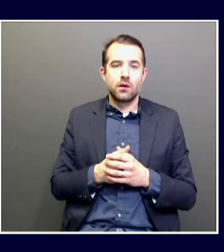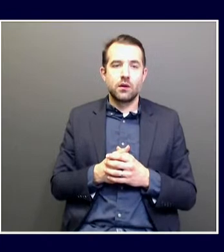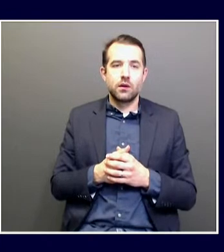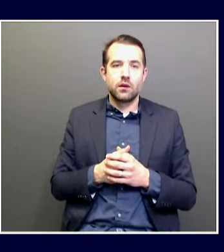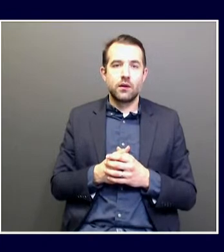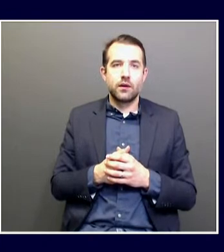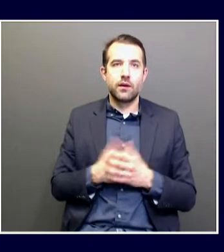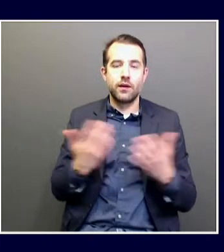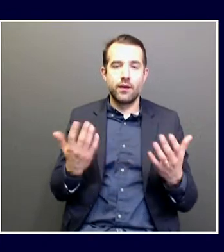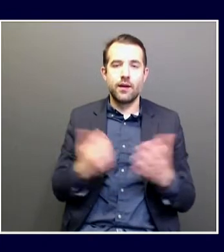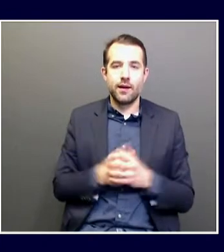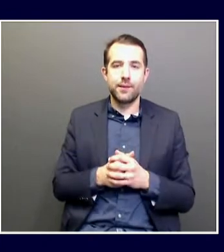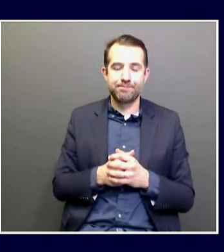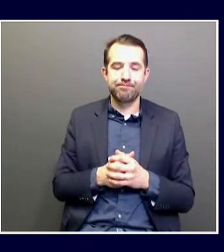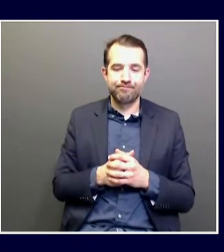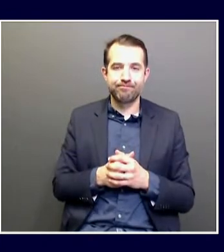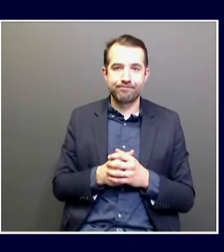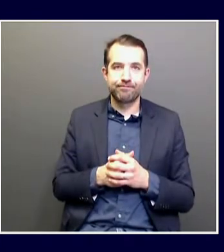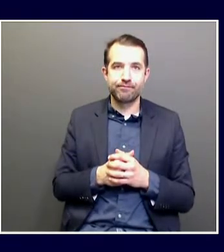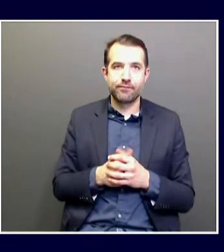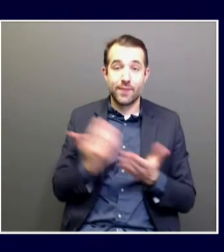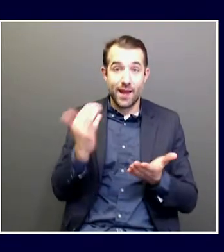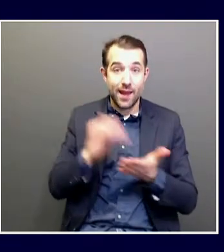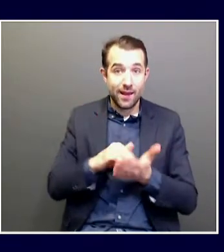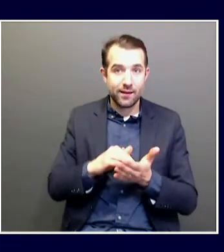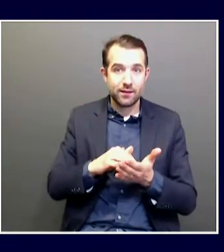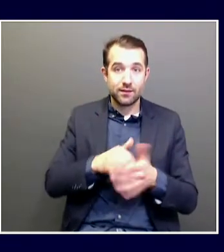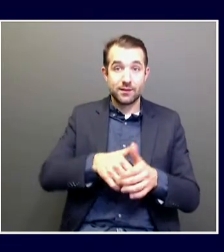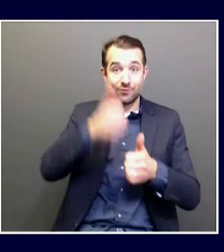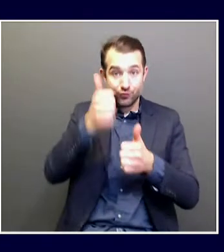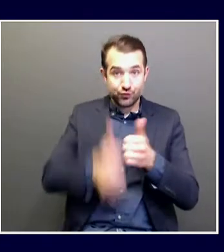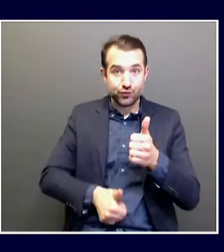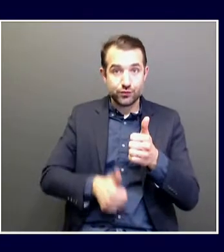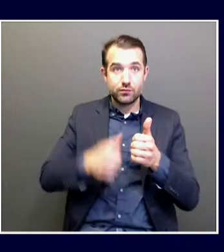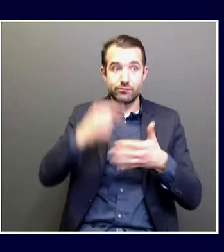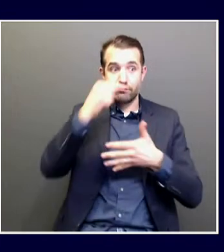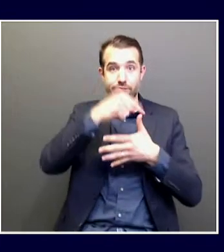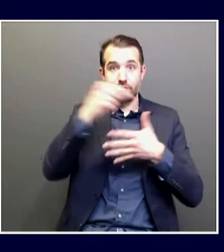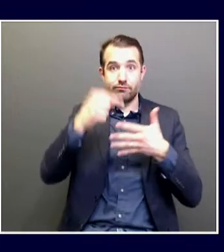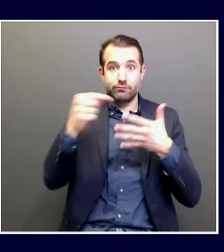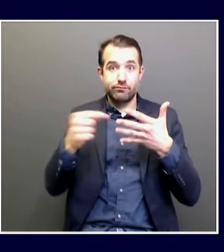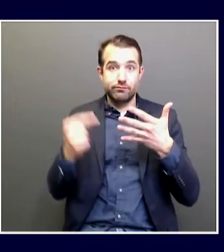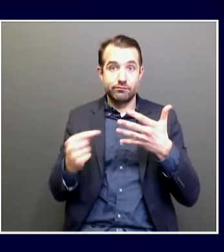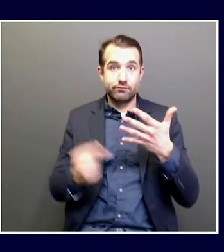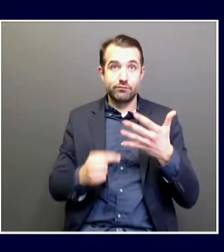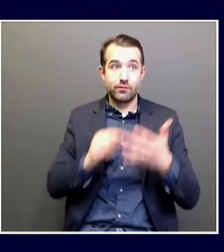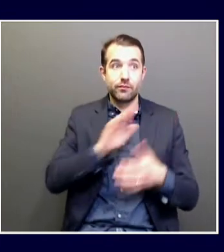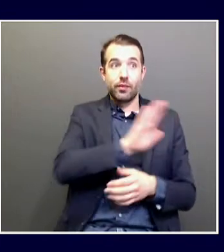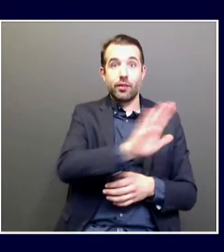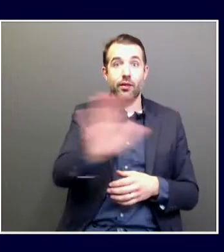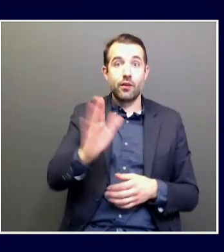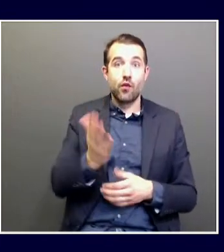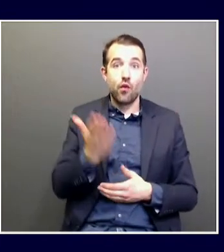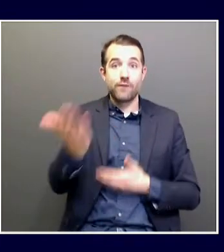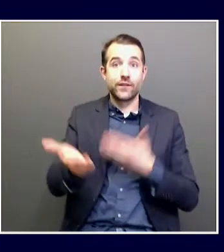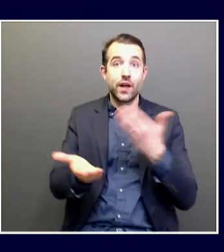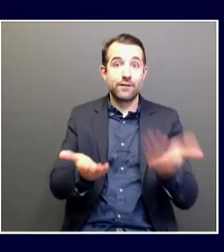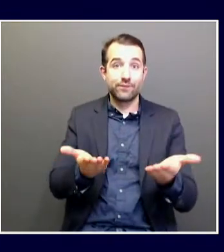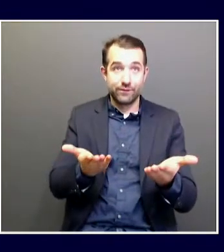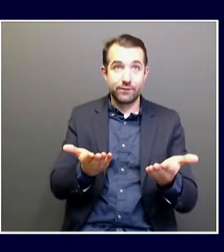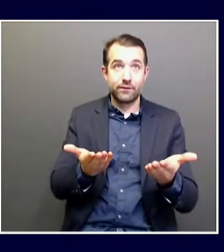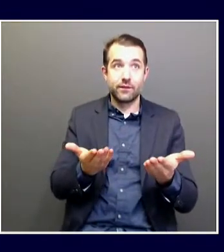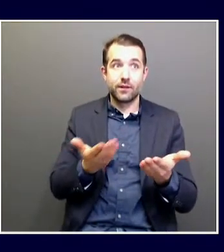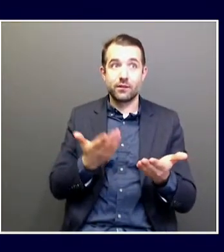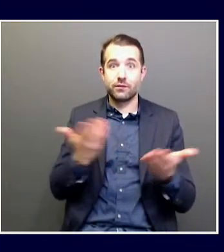there too, Patrick. I think each of those recommendations, going back to the way I framed it, I think each of those assumes a different level